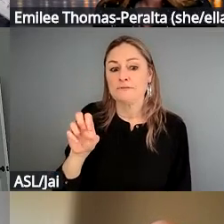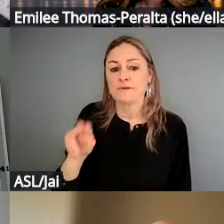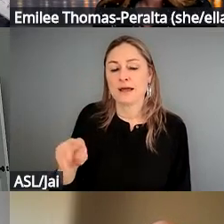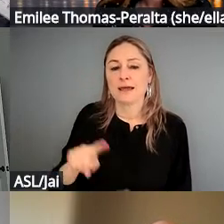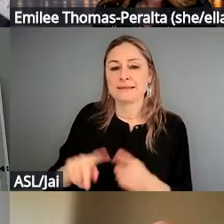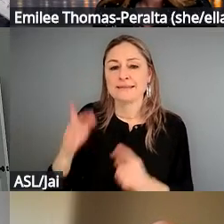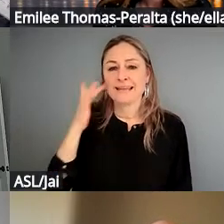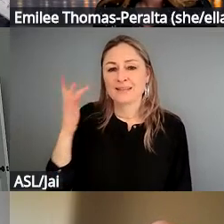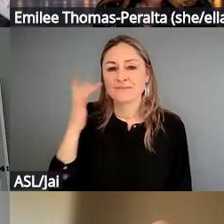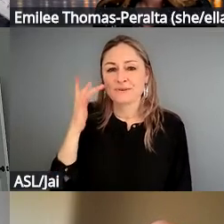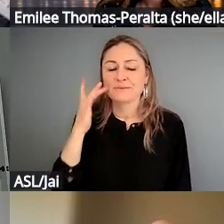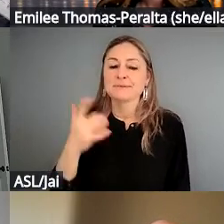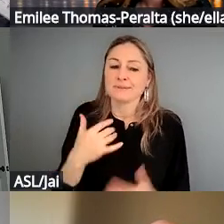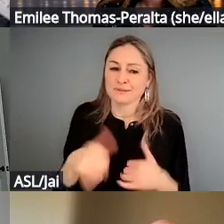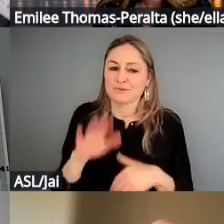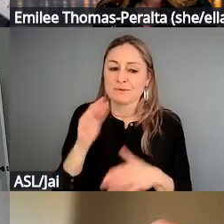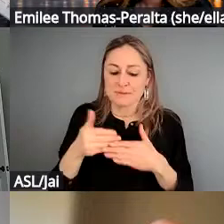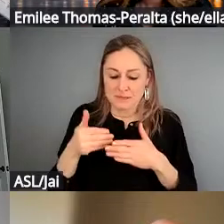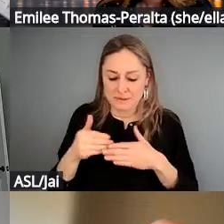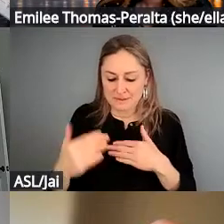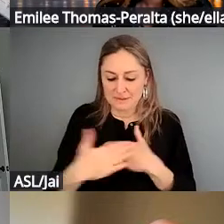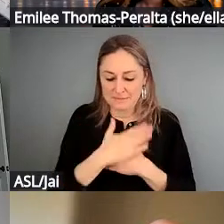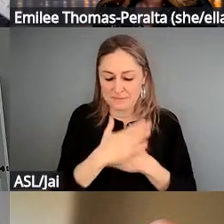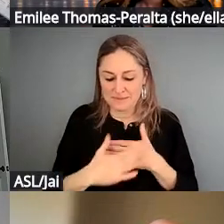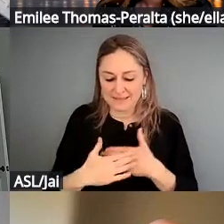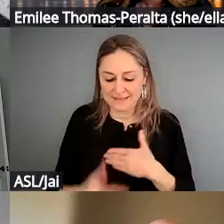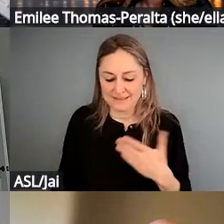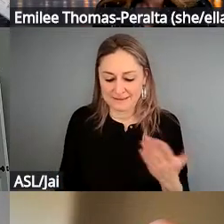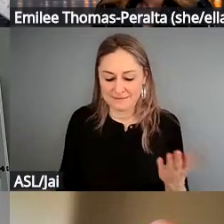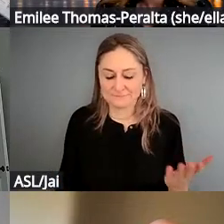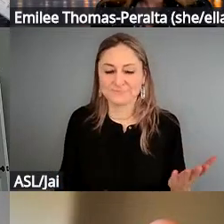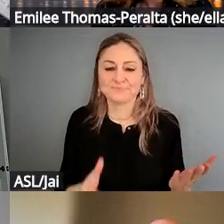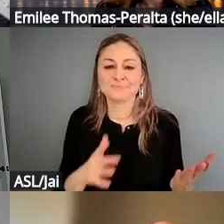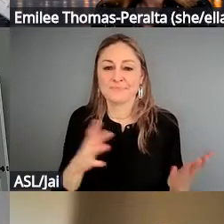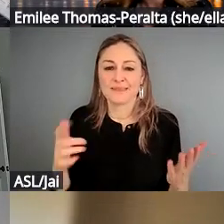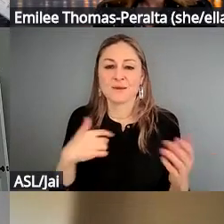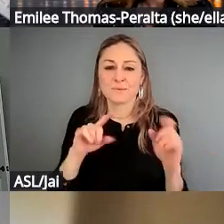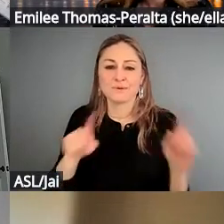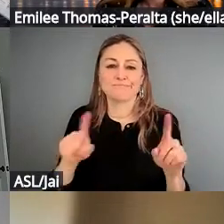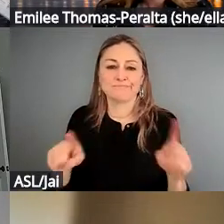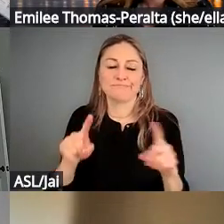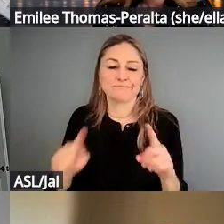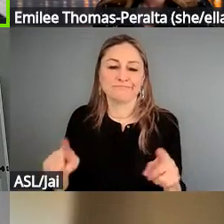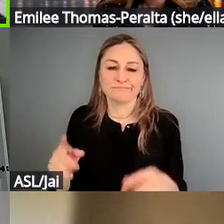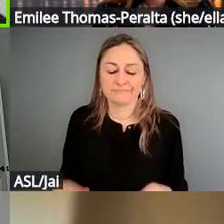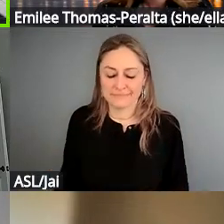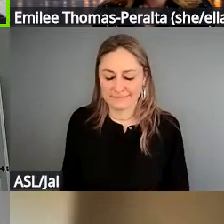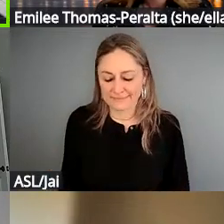I'm going to go with the best part being the proximity to Disneyland, which we got to go to all the time as a kid. Thanks.